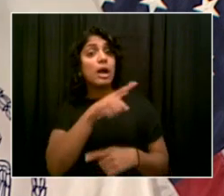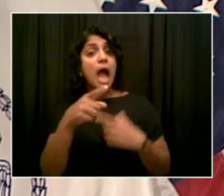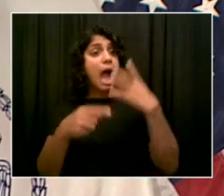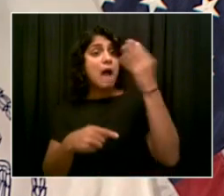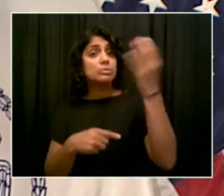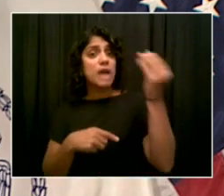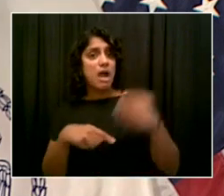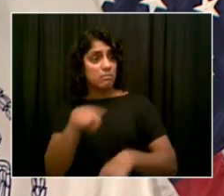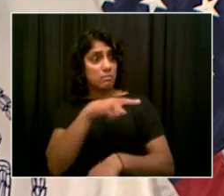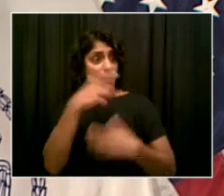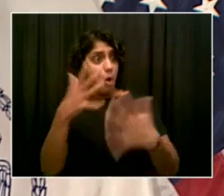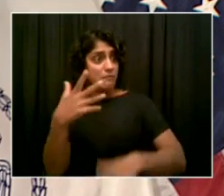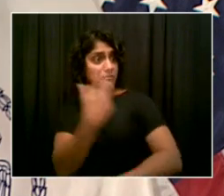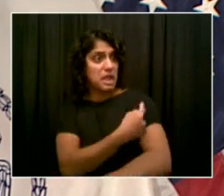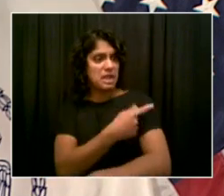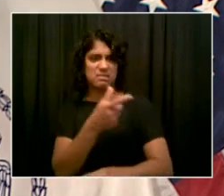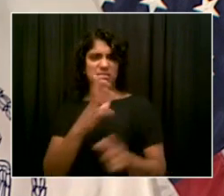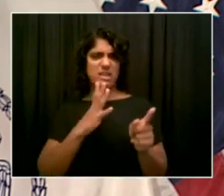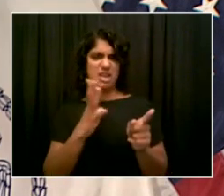Daily News.